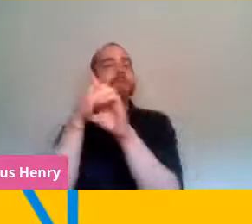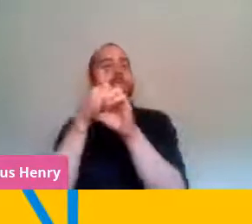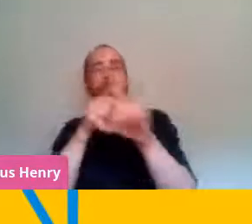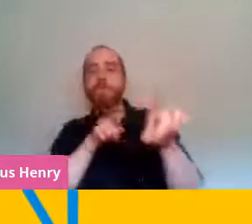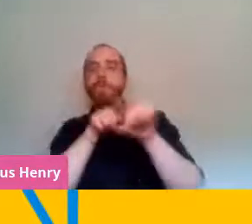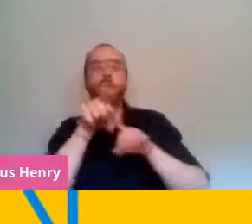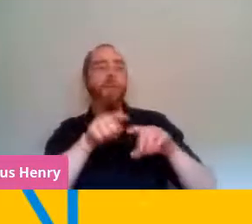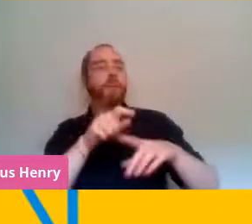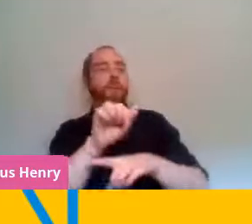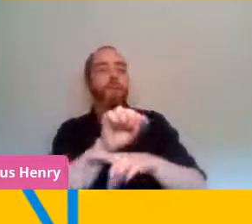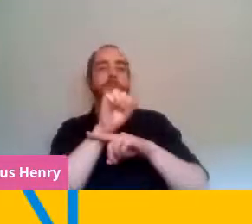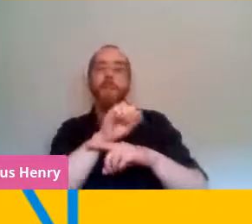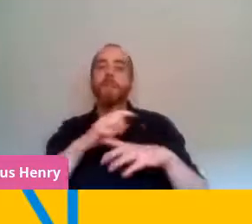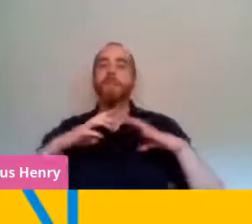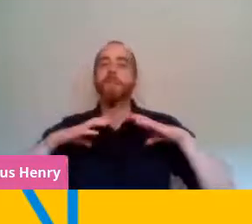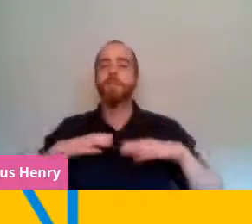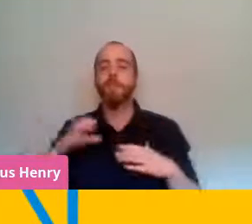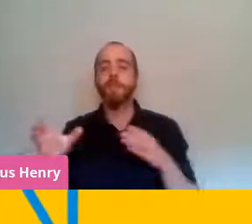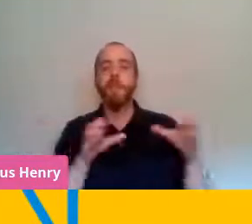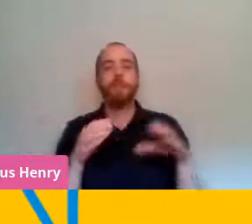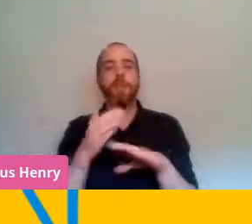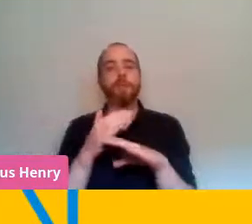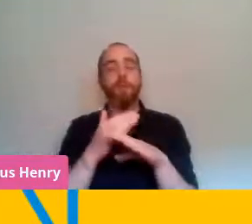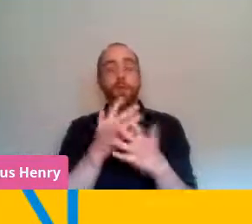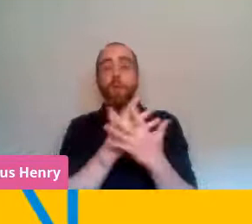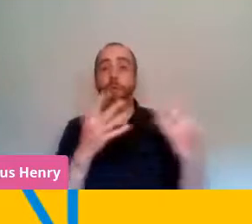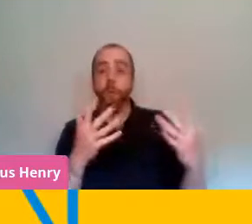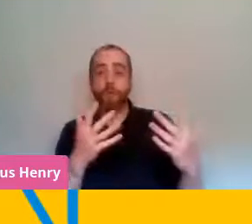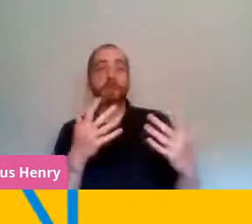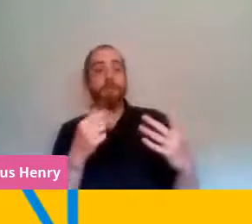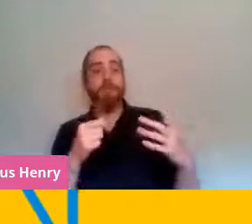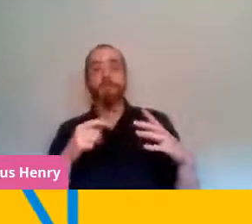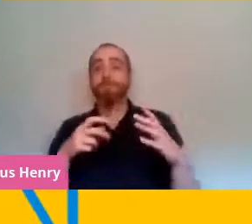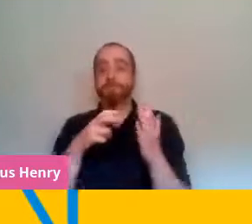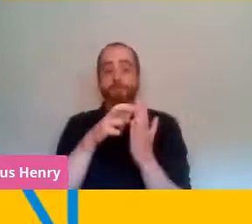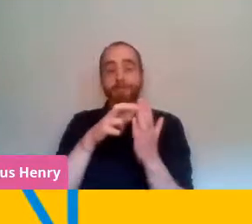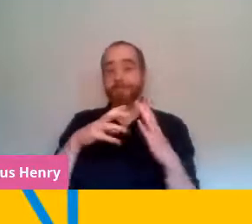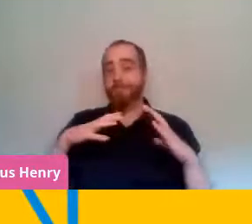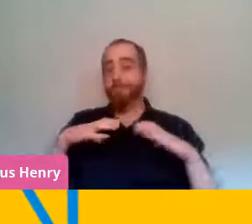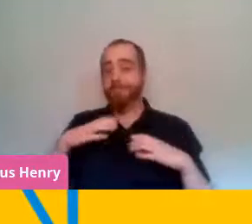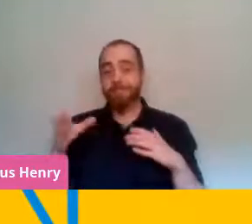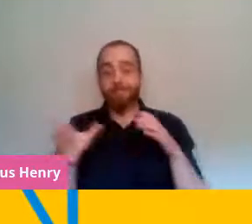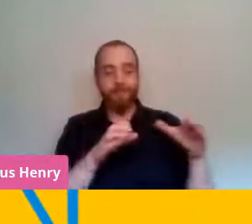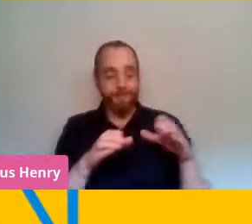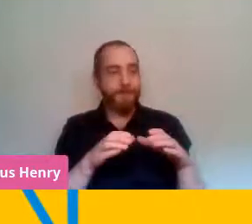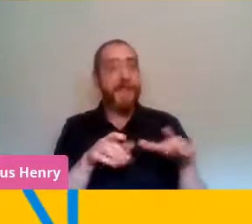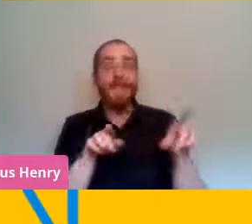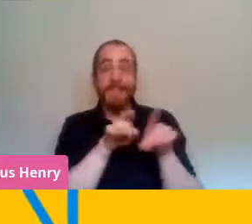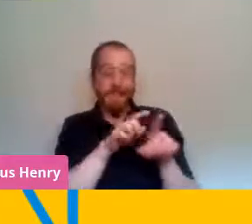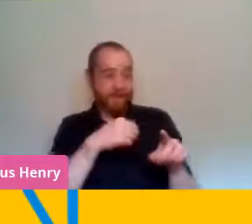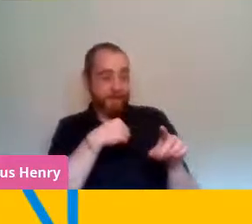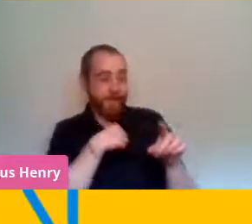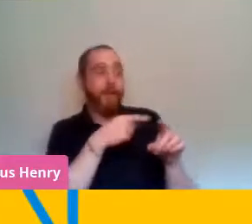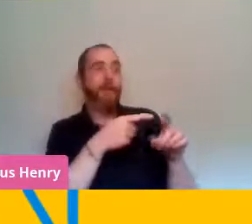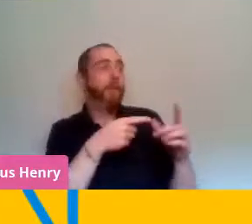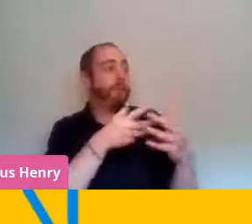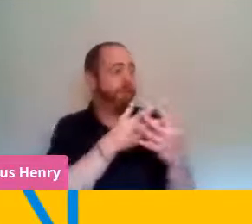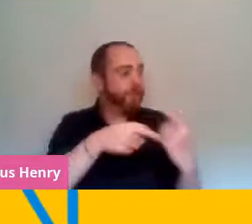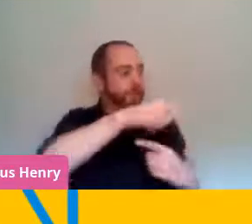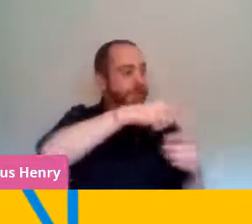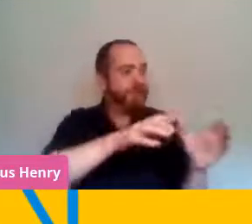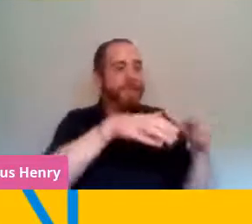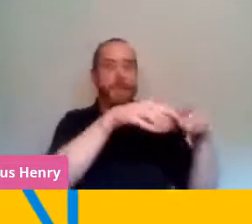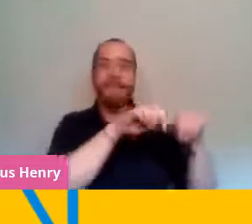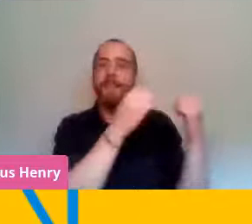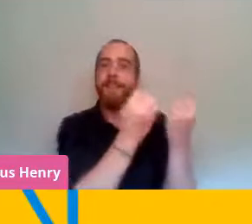including myself, are on casualized contracts, and a number of us have lost work or are facing lost work or hours. In June, I